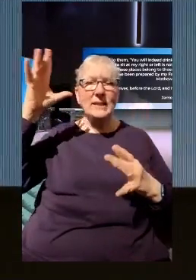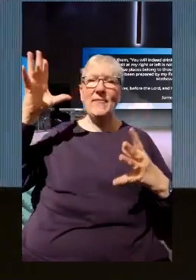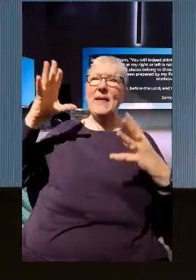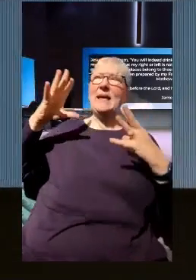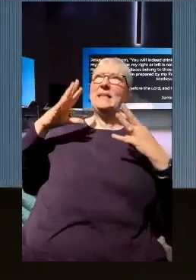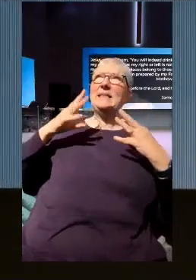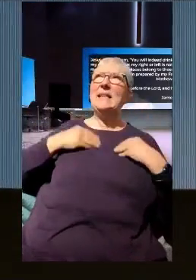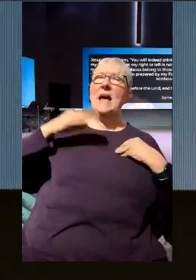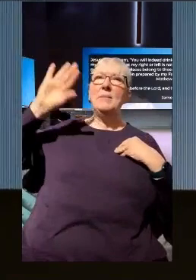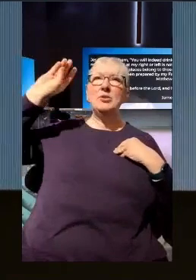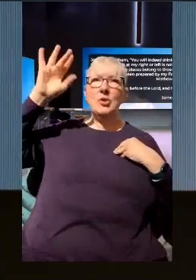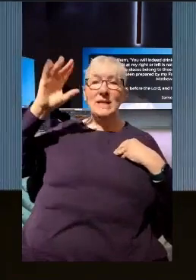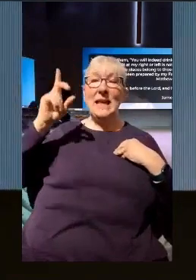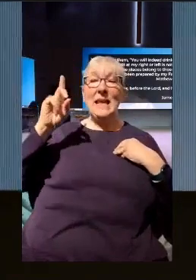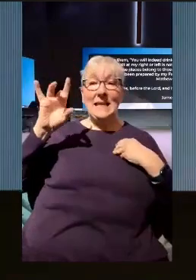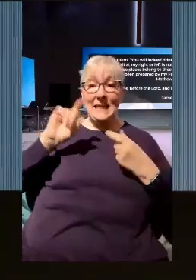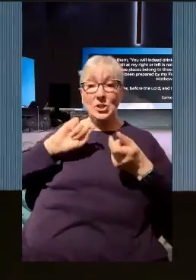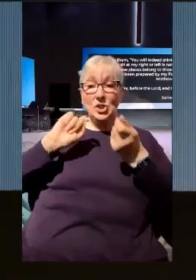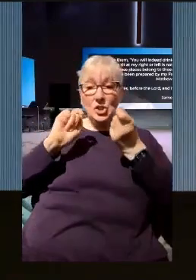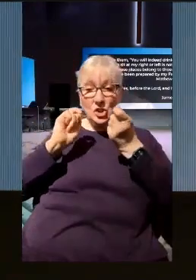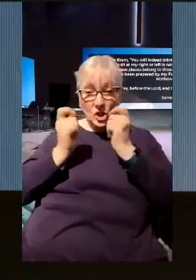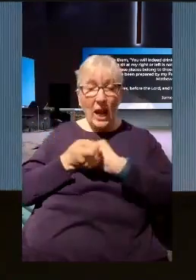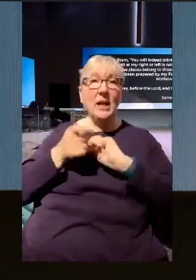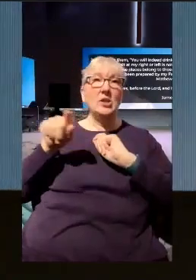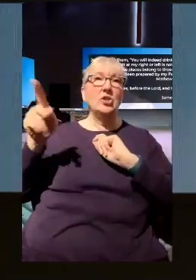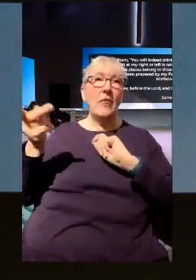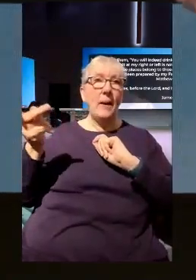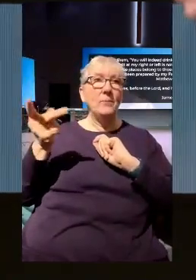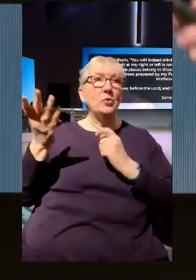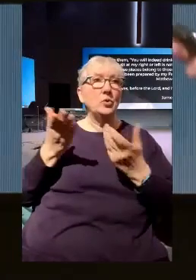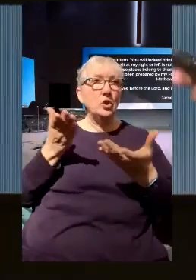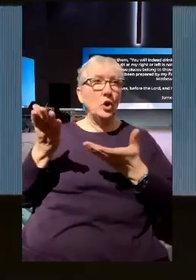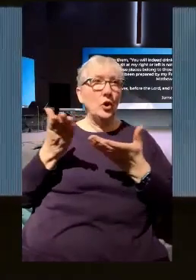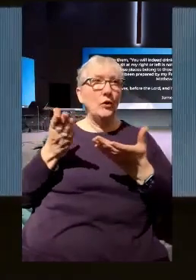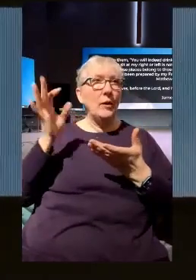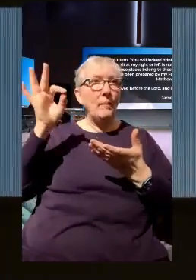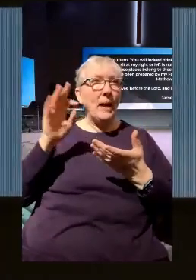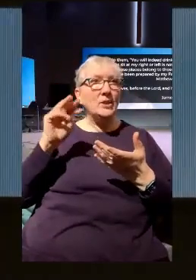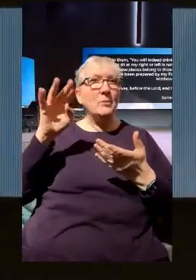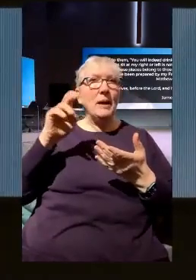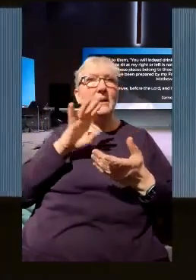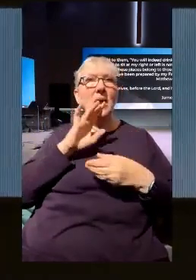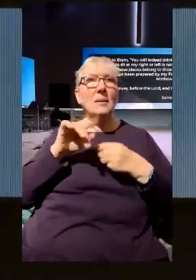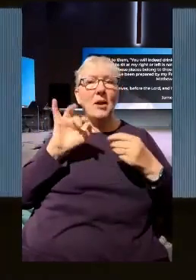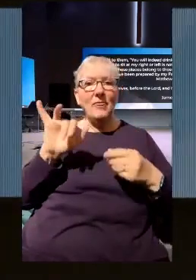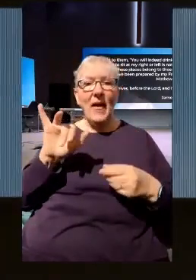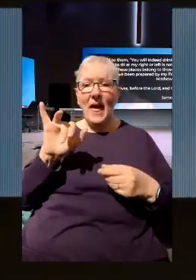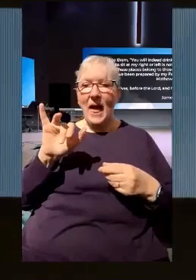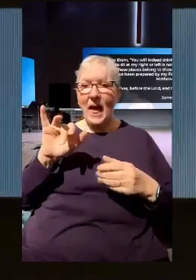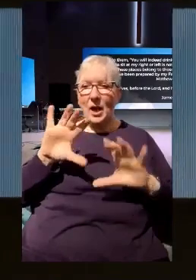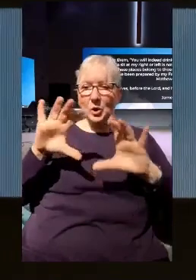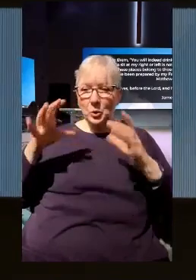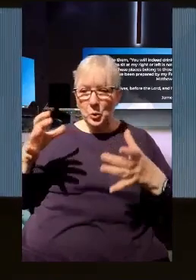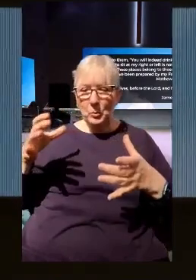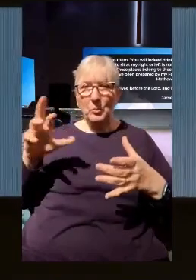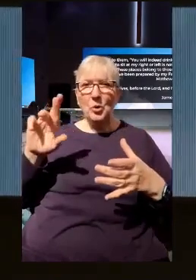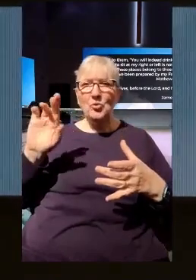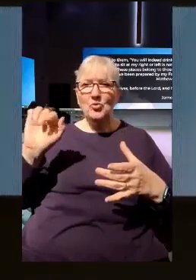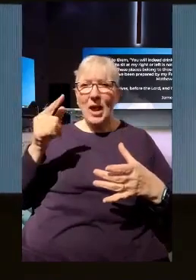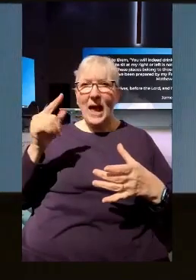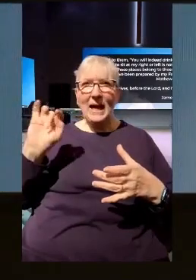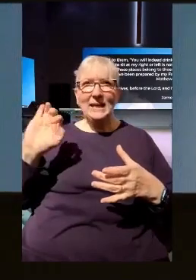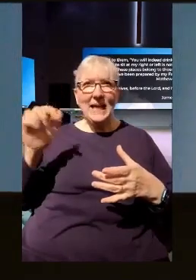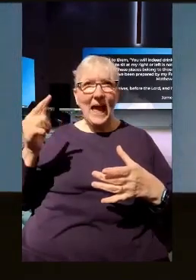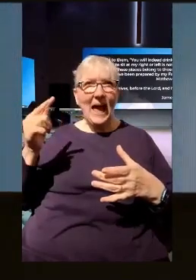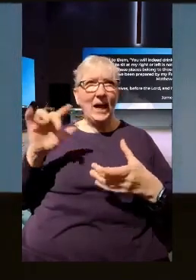did transform them to serve. And Pastor Mike always talks about this ragtag group. We are here today because of their service. That